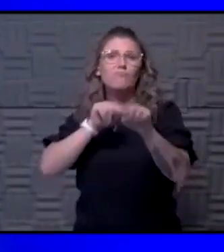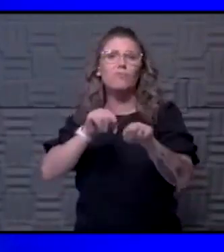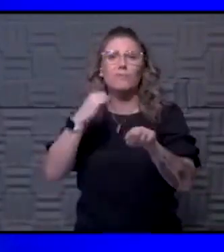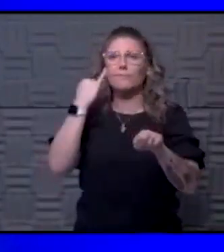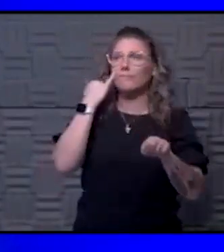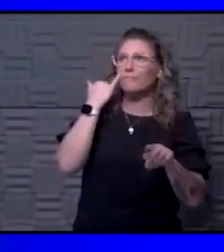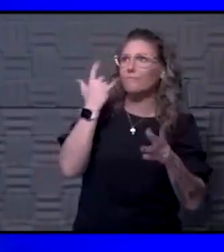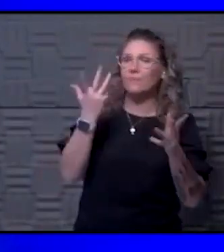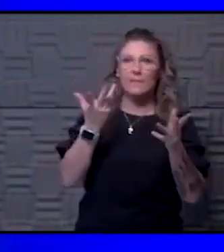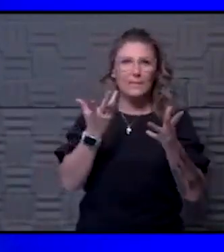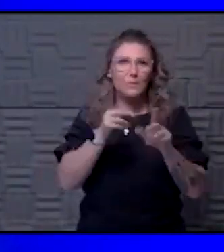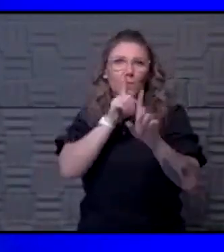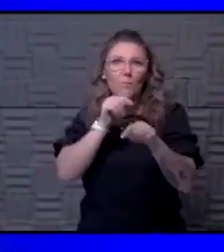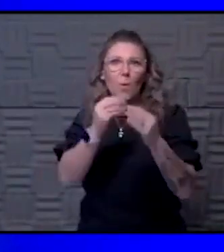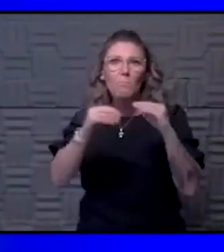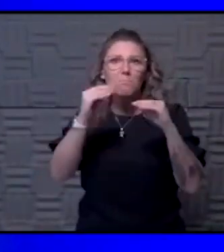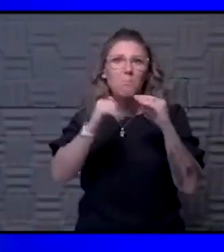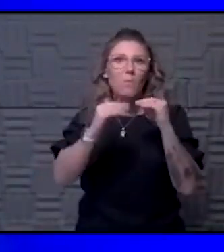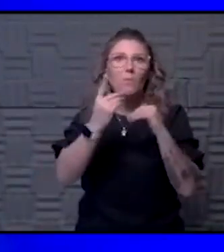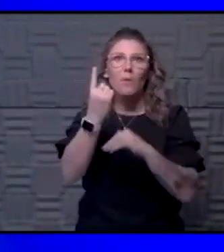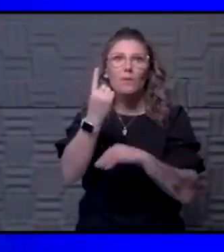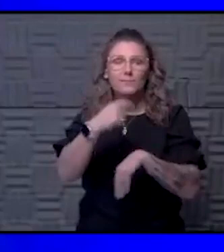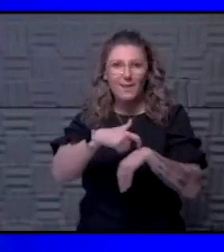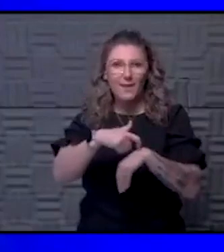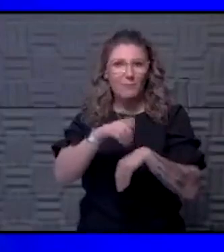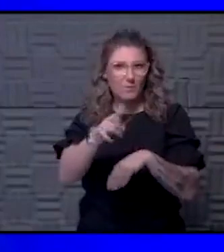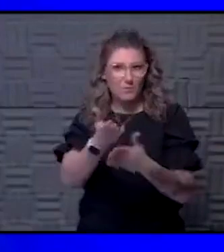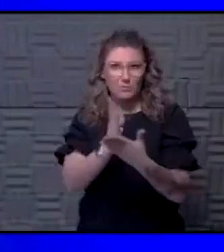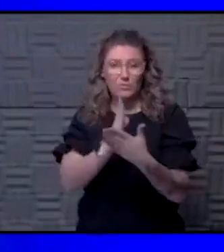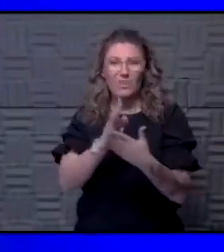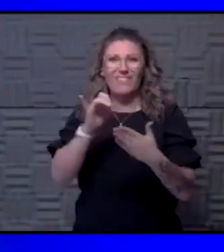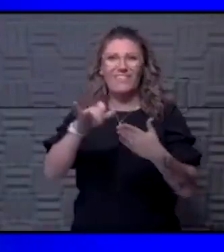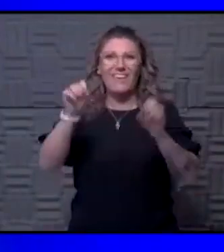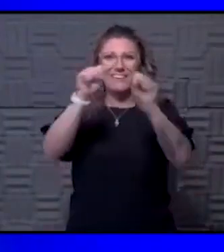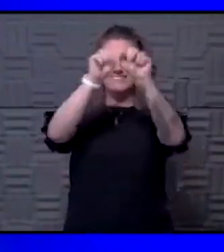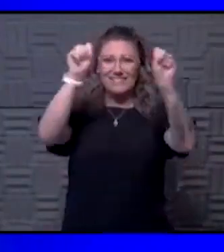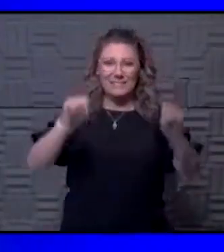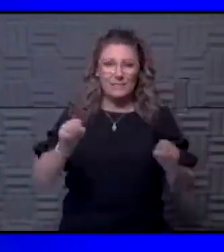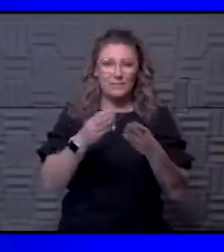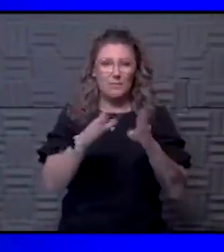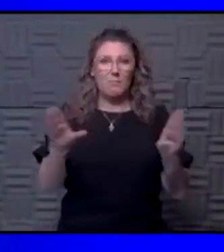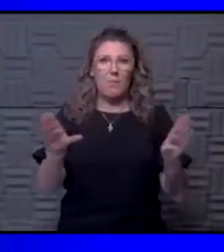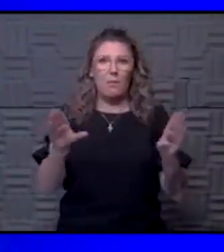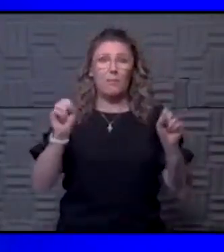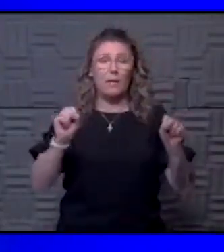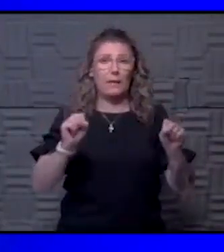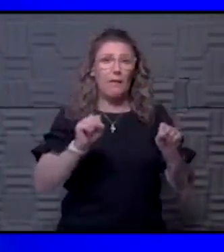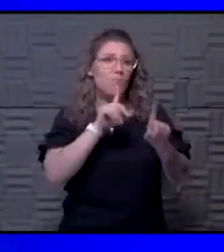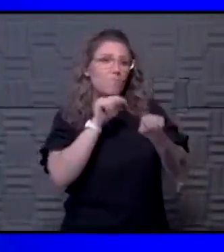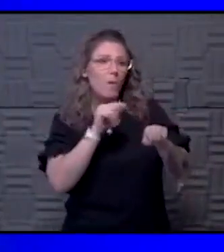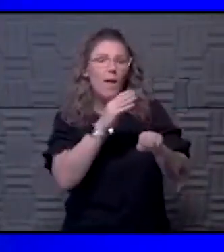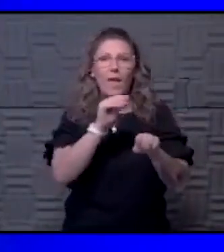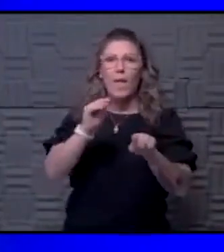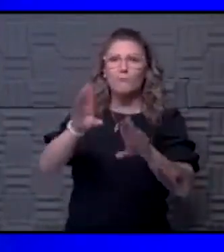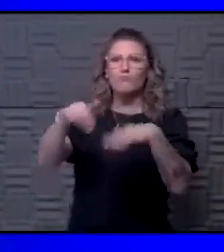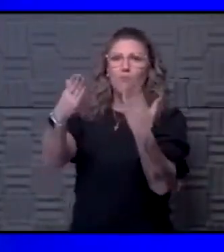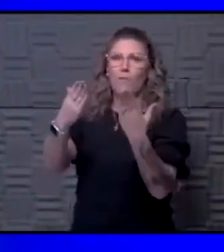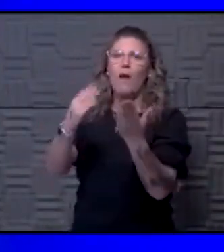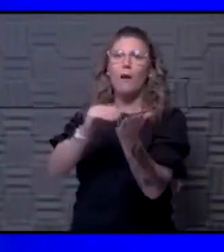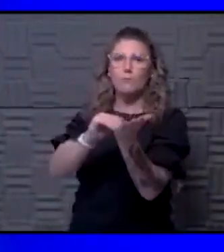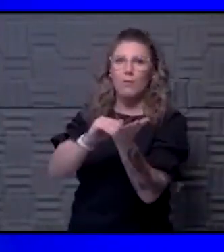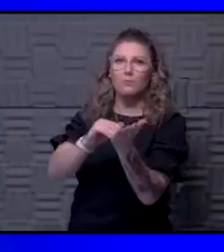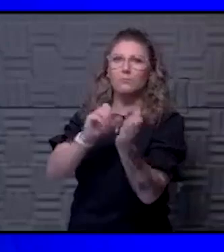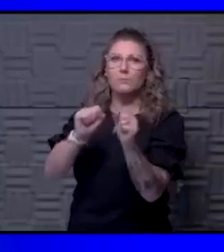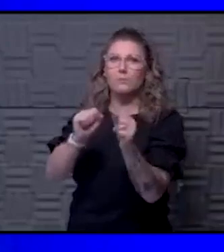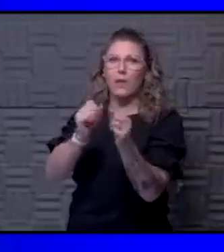get reported more than once. So that is a system that the public can own and providers can own. So I just want to make sure